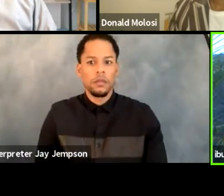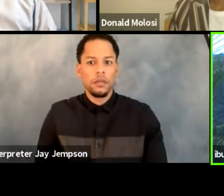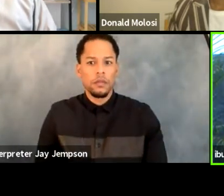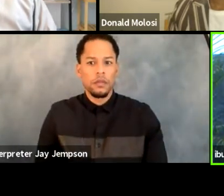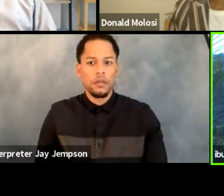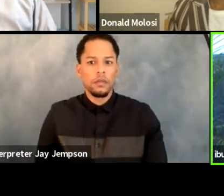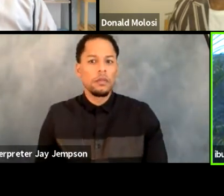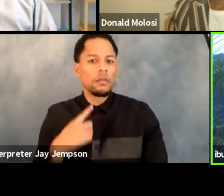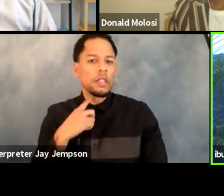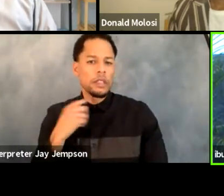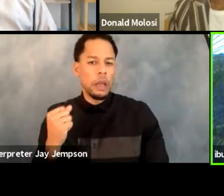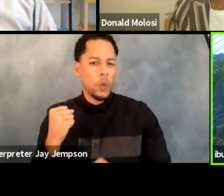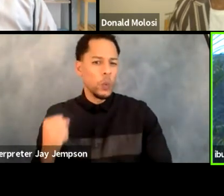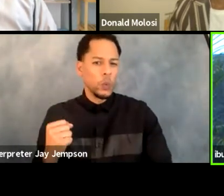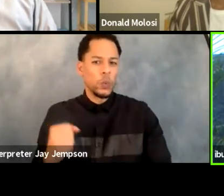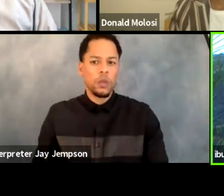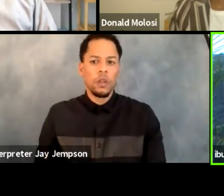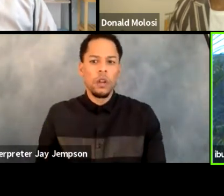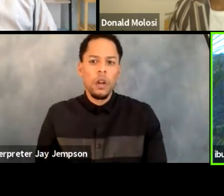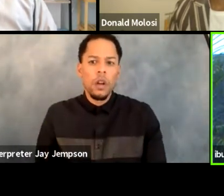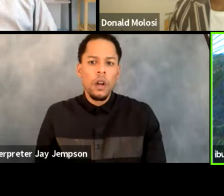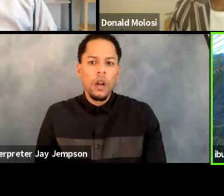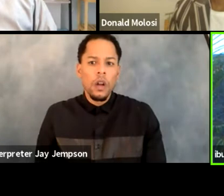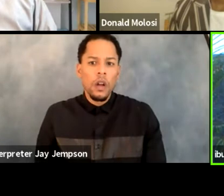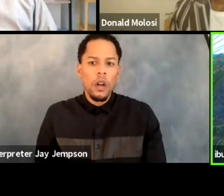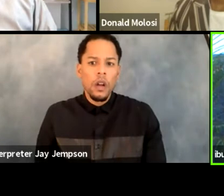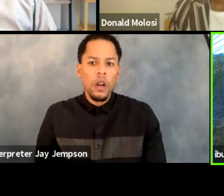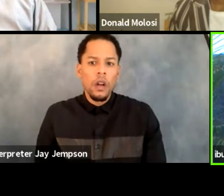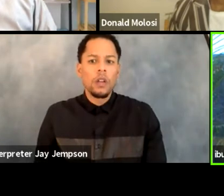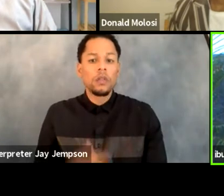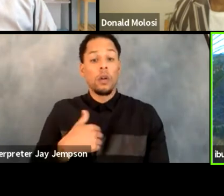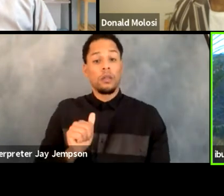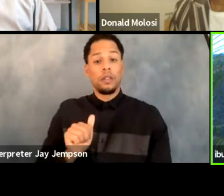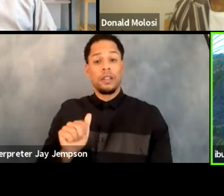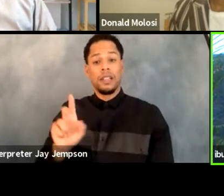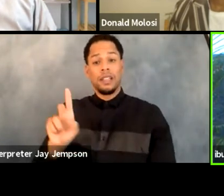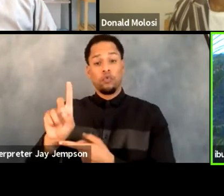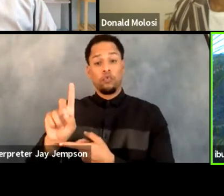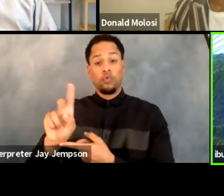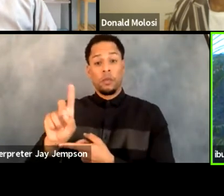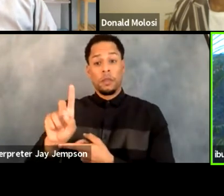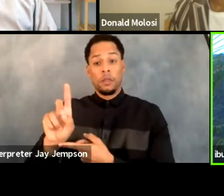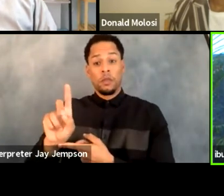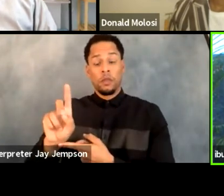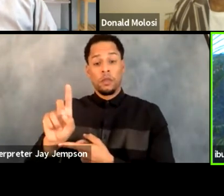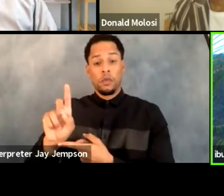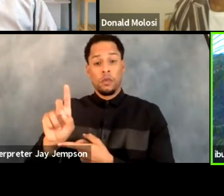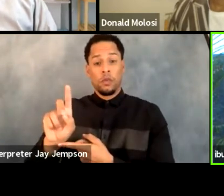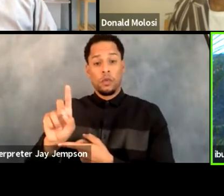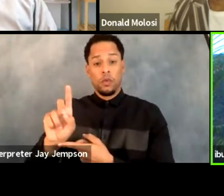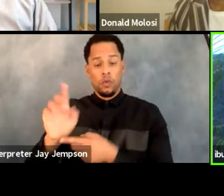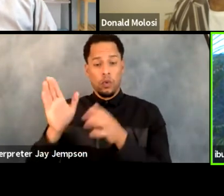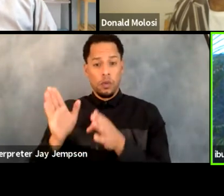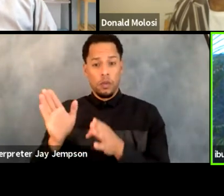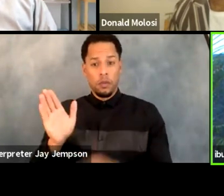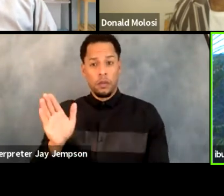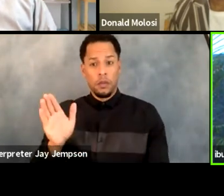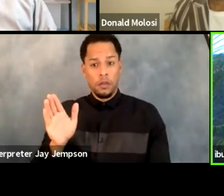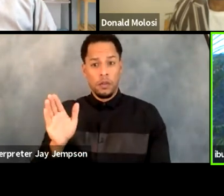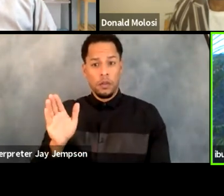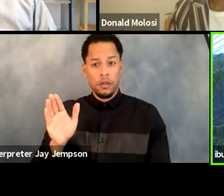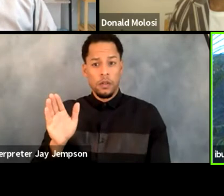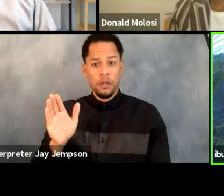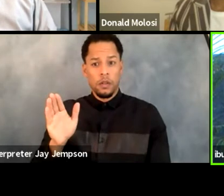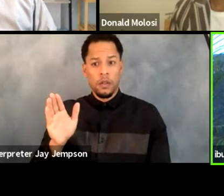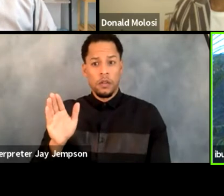In terms of dramaturgy, it's not really been a formal thing to me, but in my experience